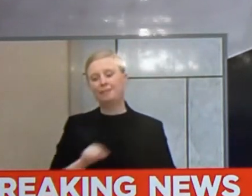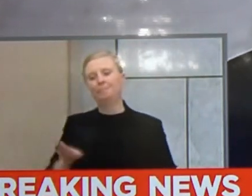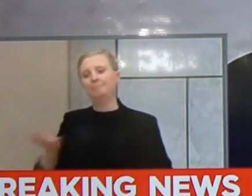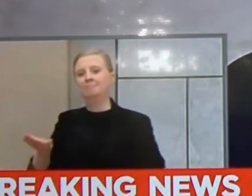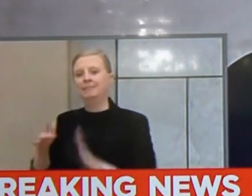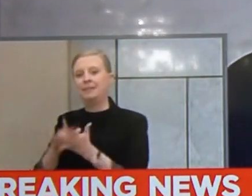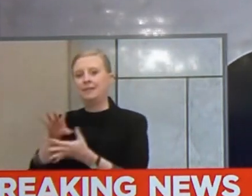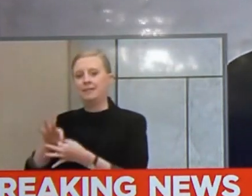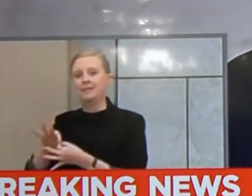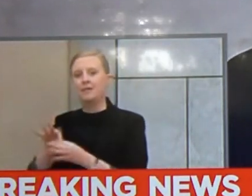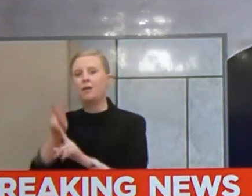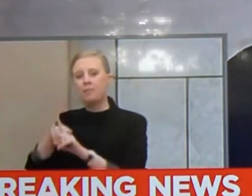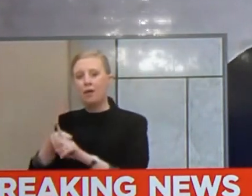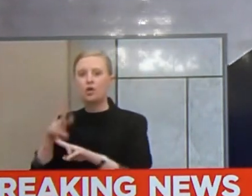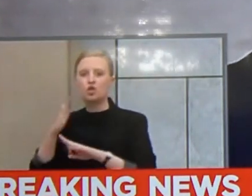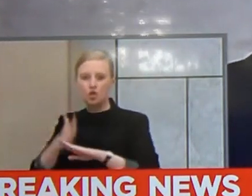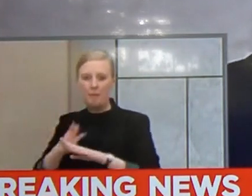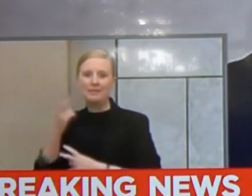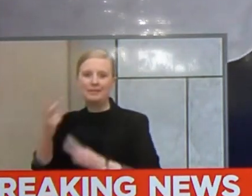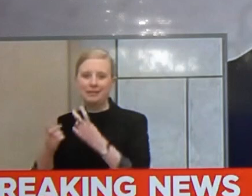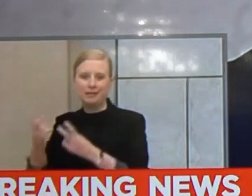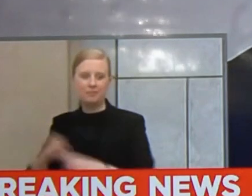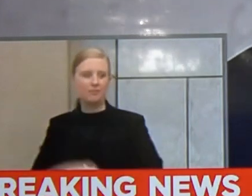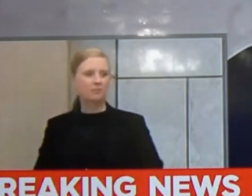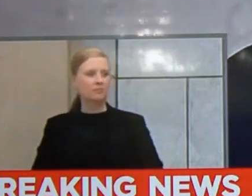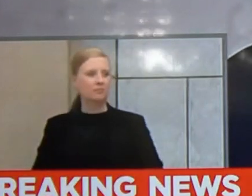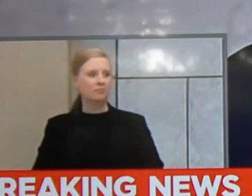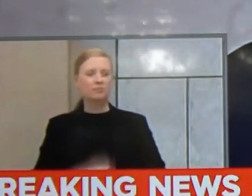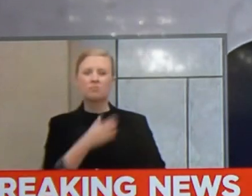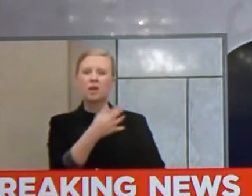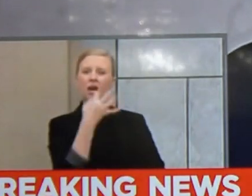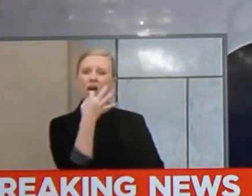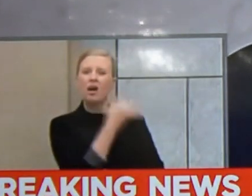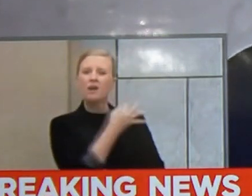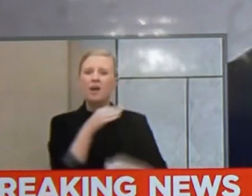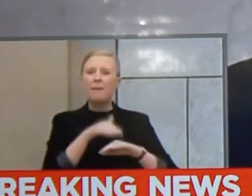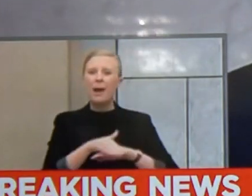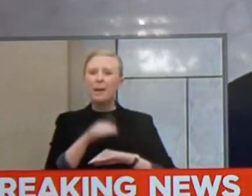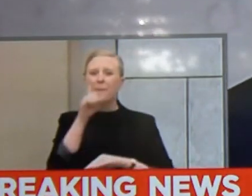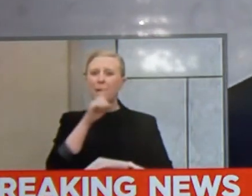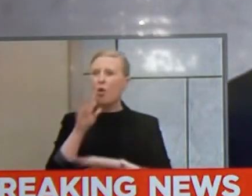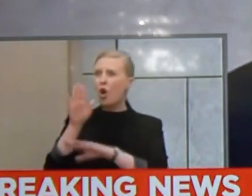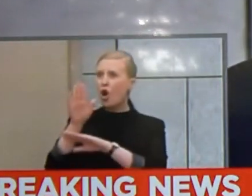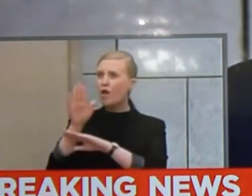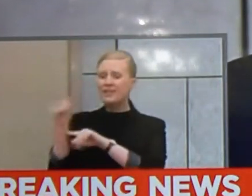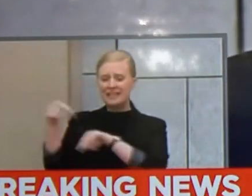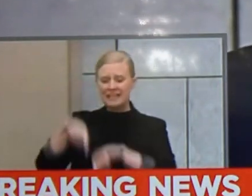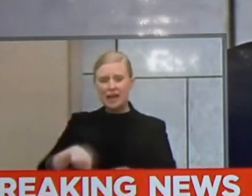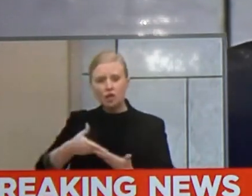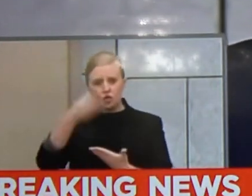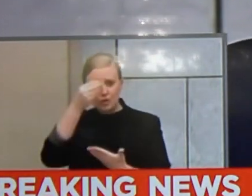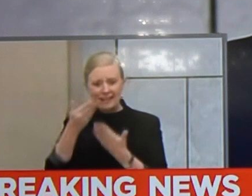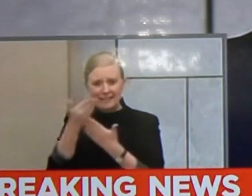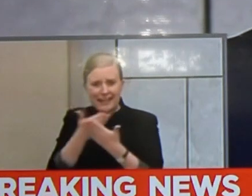international students, they're not covered by any of the support measures that have been announced so far. Is that something that the government's looking at? We're hearing that a